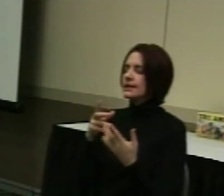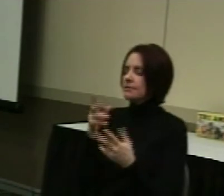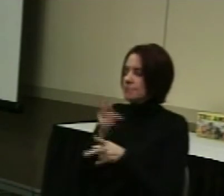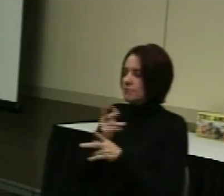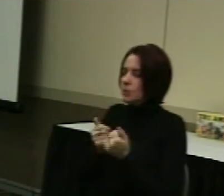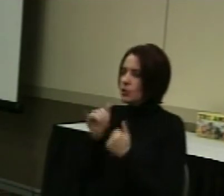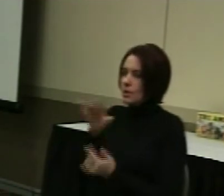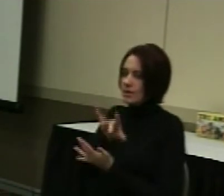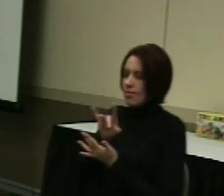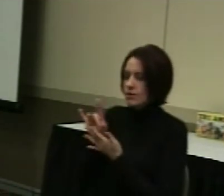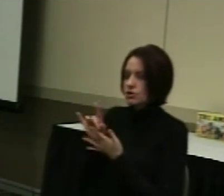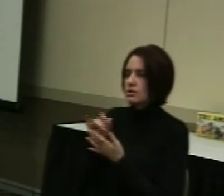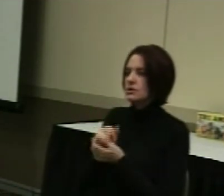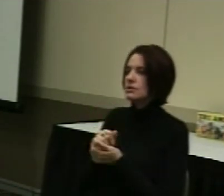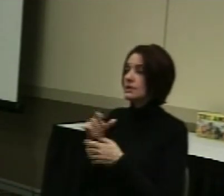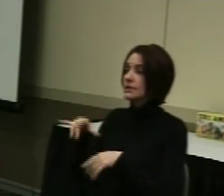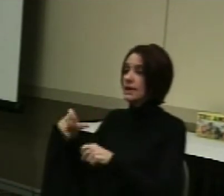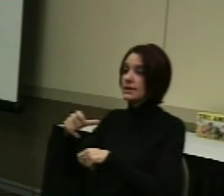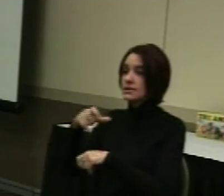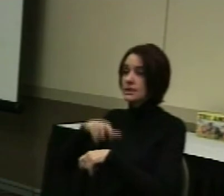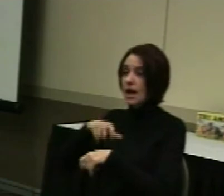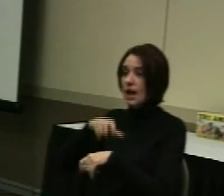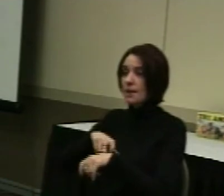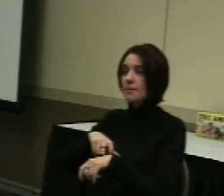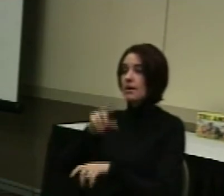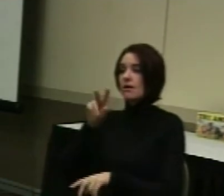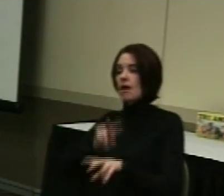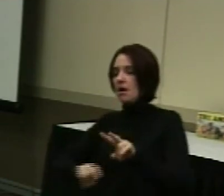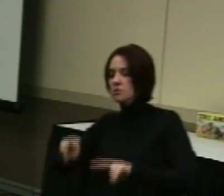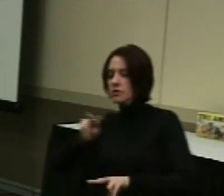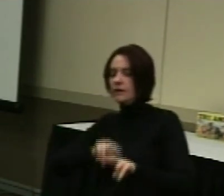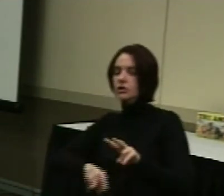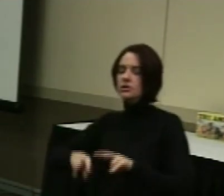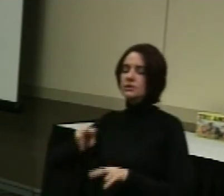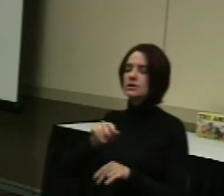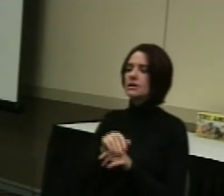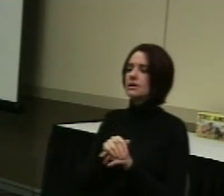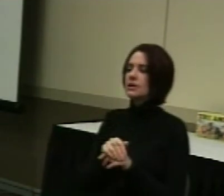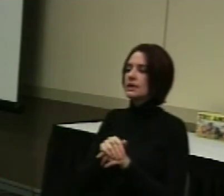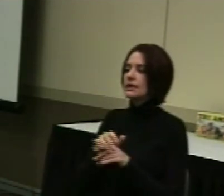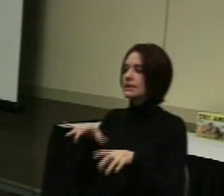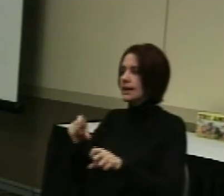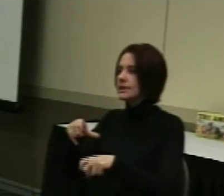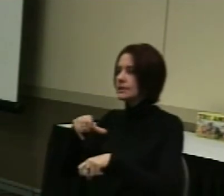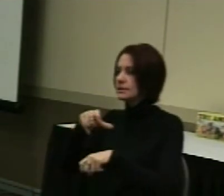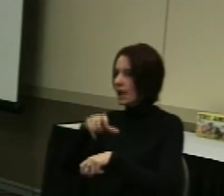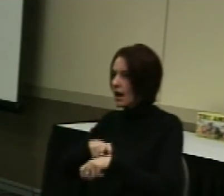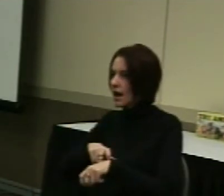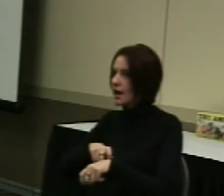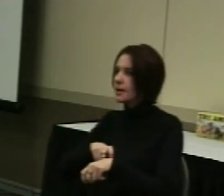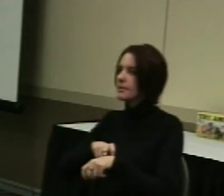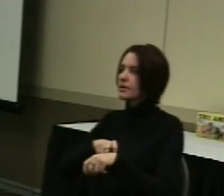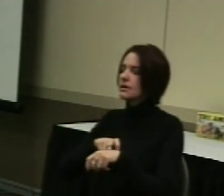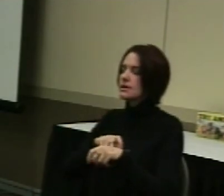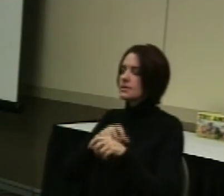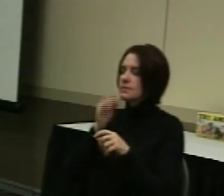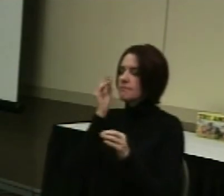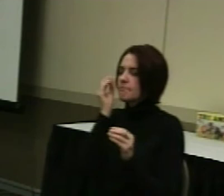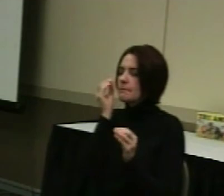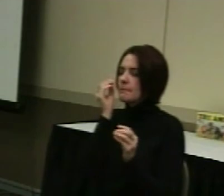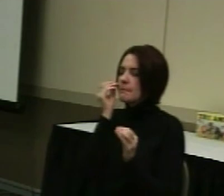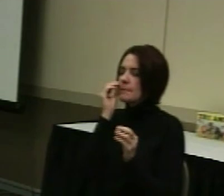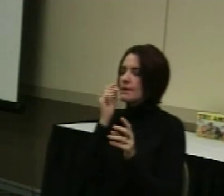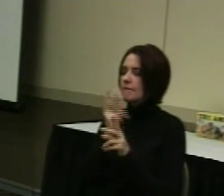time to try to observations about Susan. Take time to figure out what is